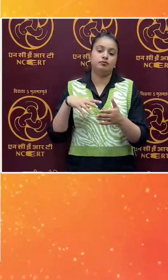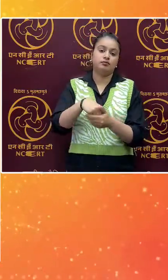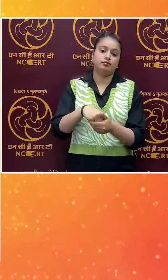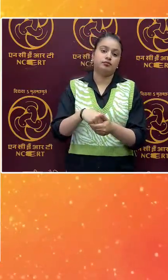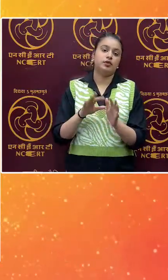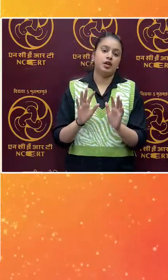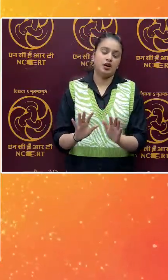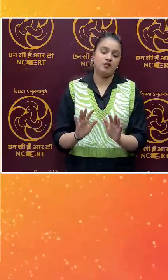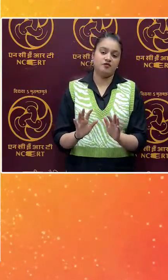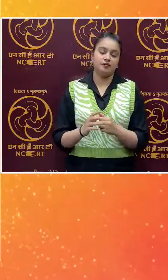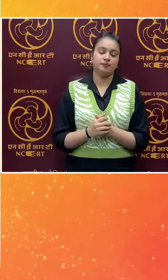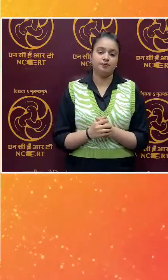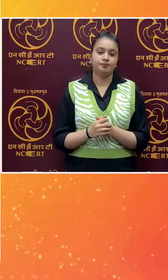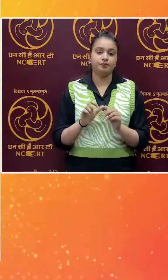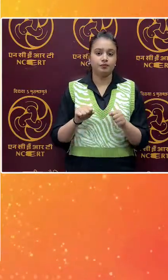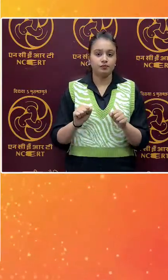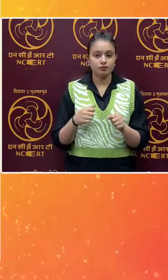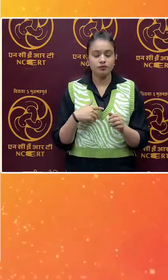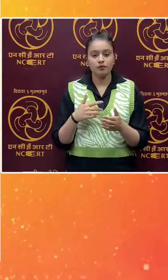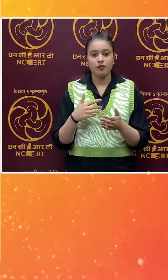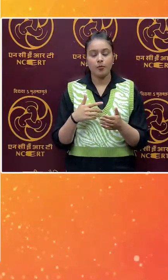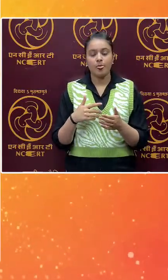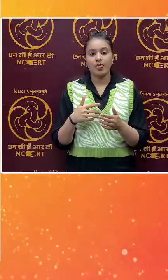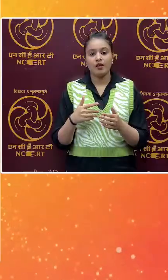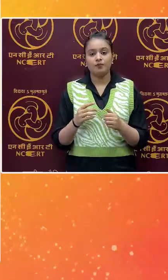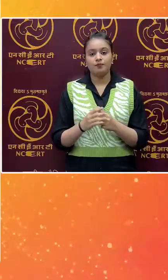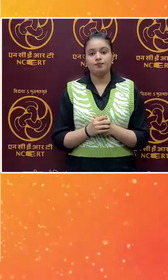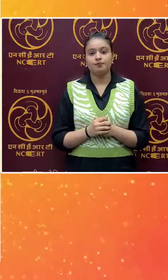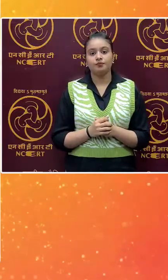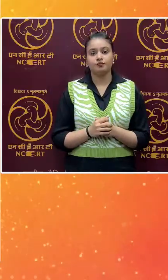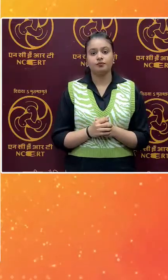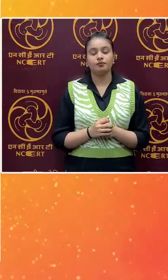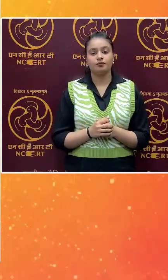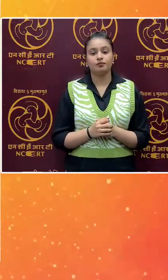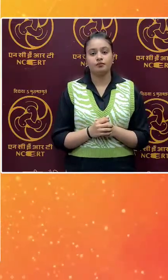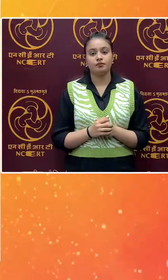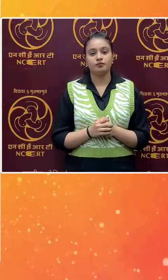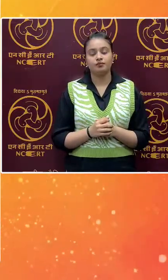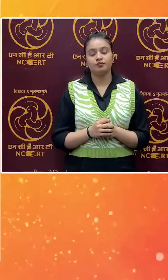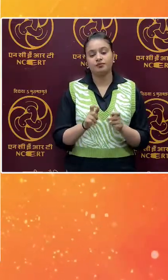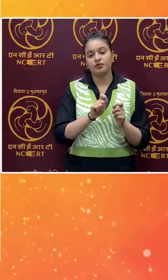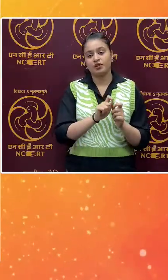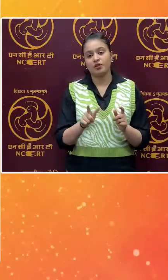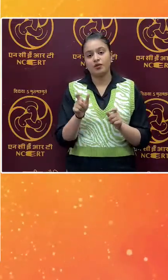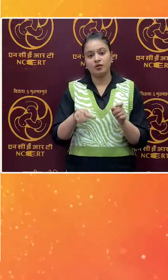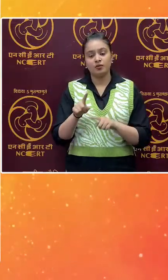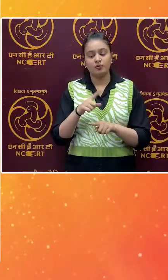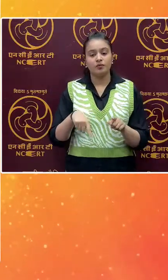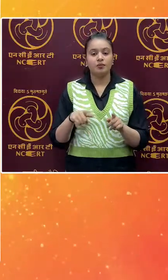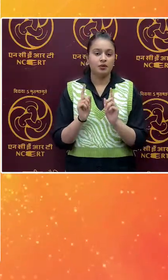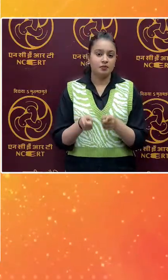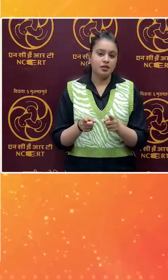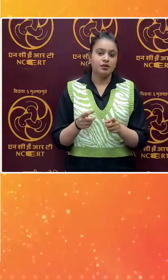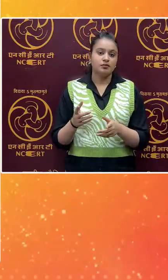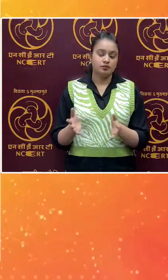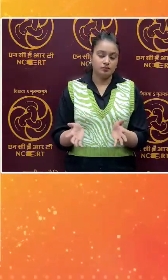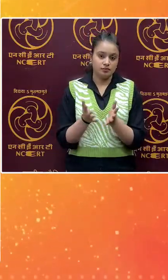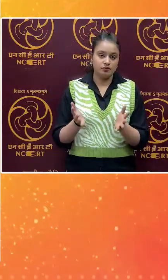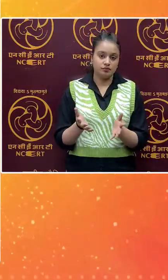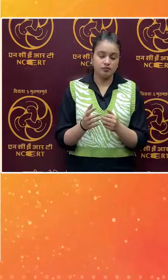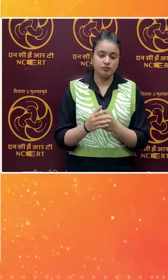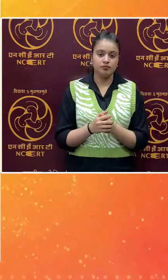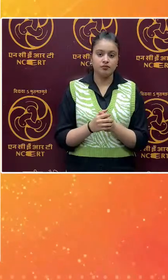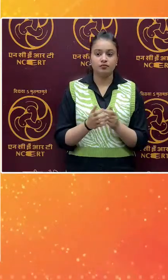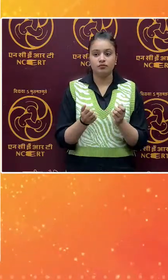mission of the nation. Absolutely. Be A.V. Hill. Yeah. And sir, I'm Yes, sir. amazed. Everyone has to be an A.V. Hill. Yes. Absolutely. Many hills,